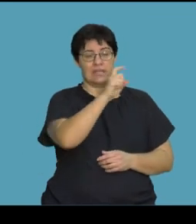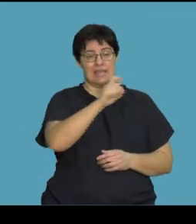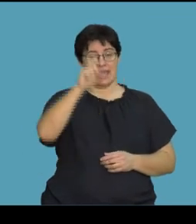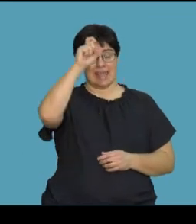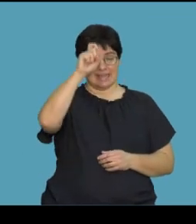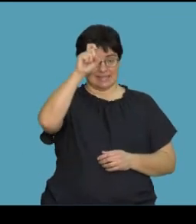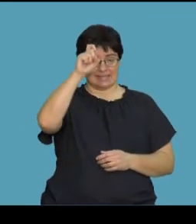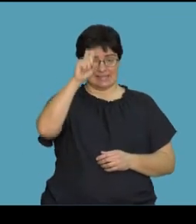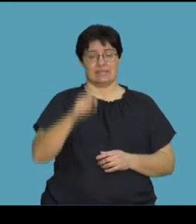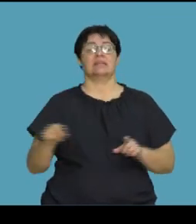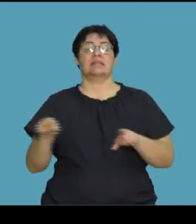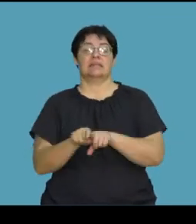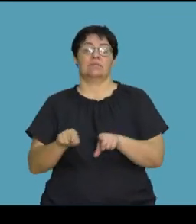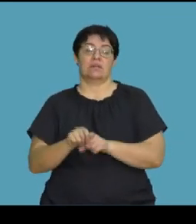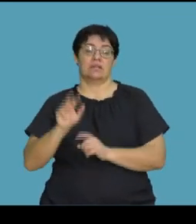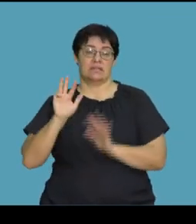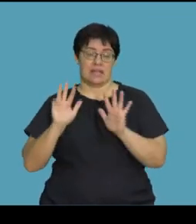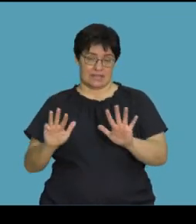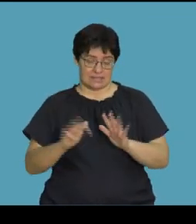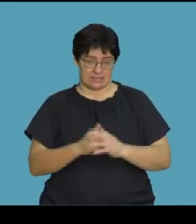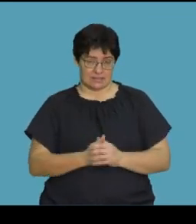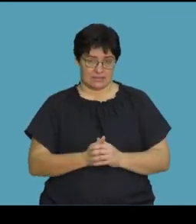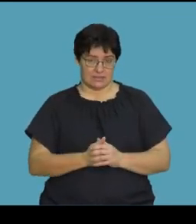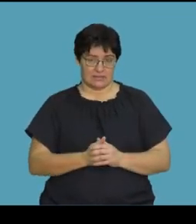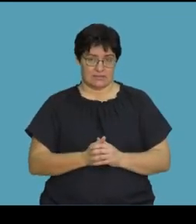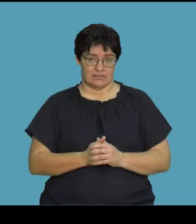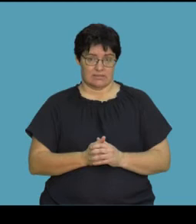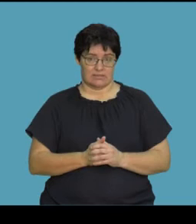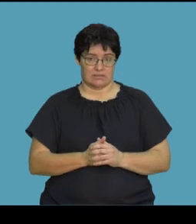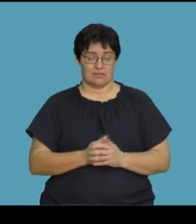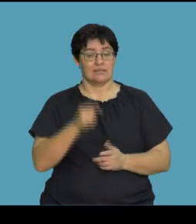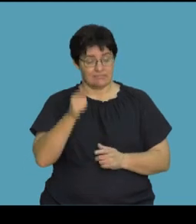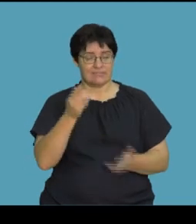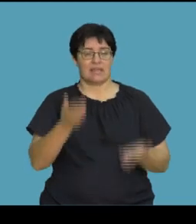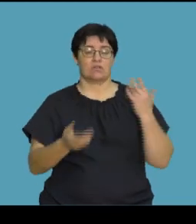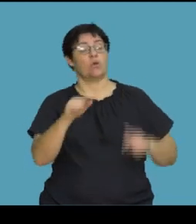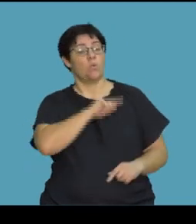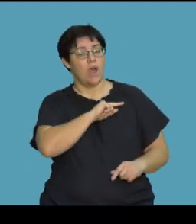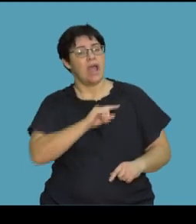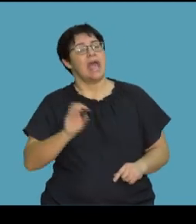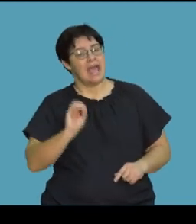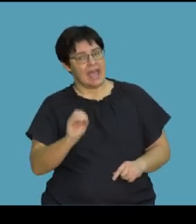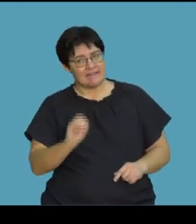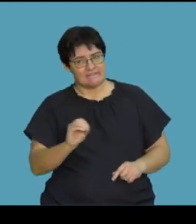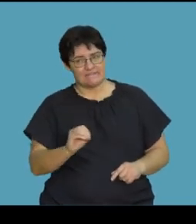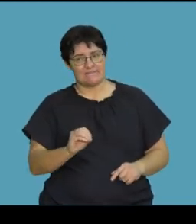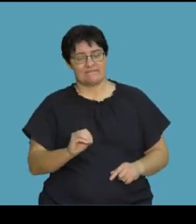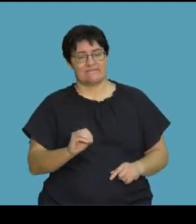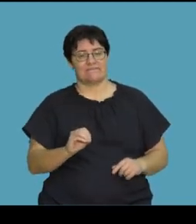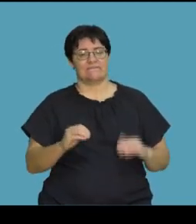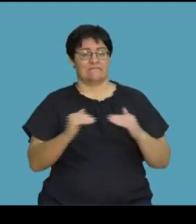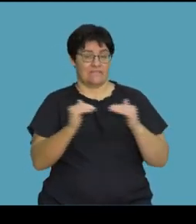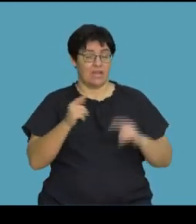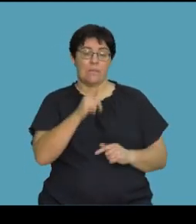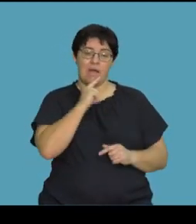to the exponent of x is equals to 9. This is an equation. Why? Because my unknown is